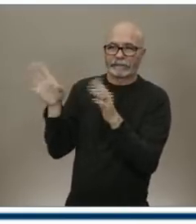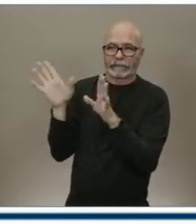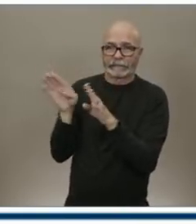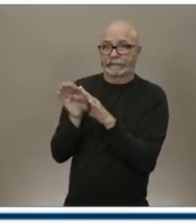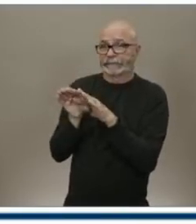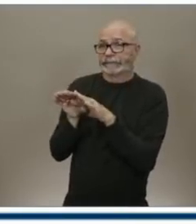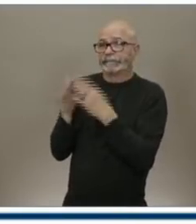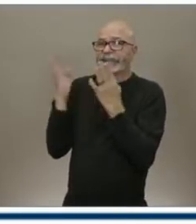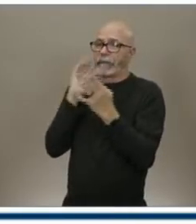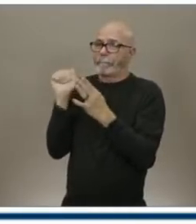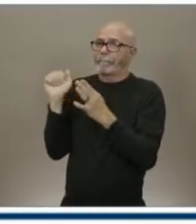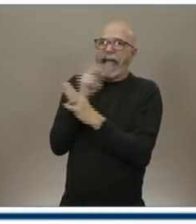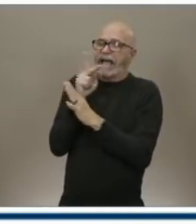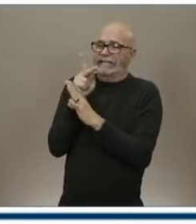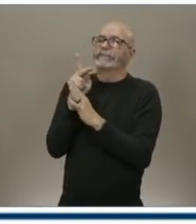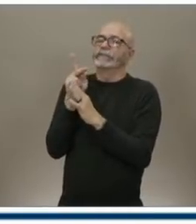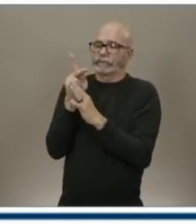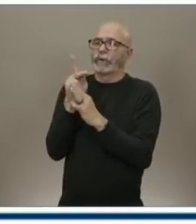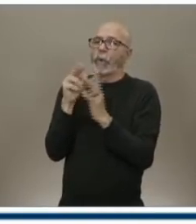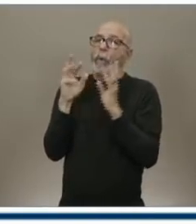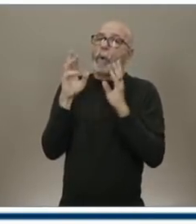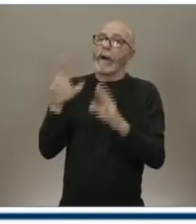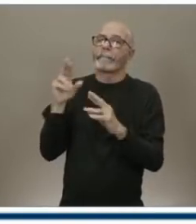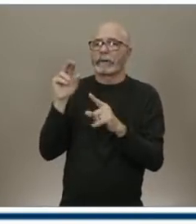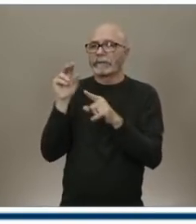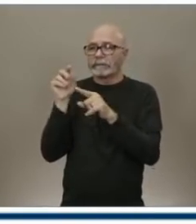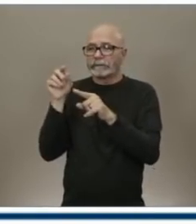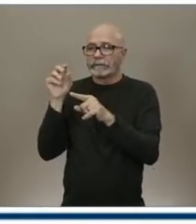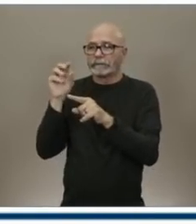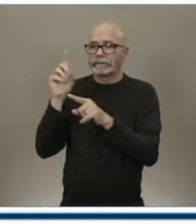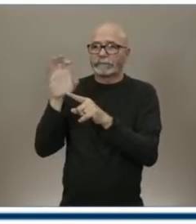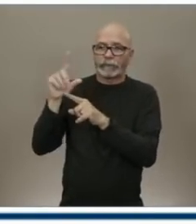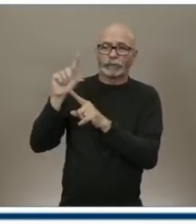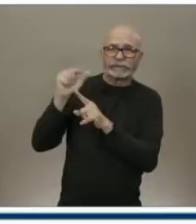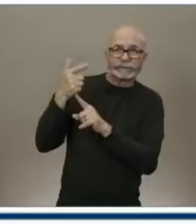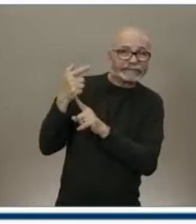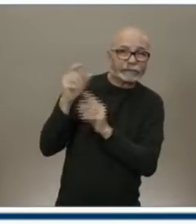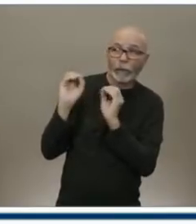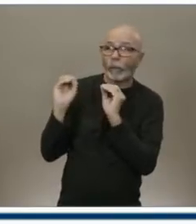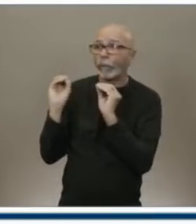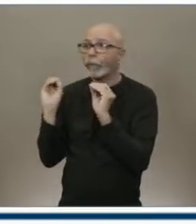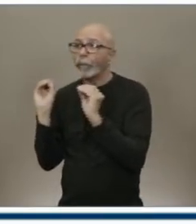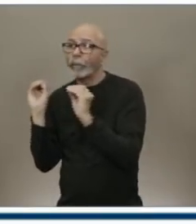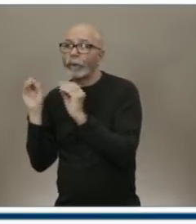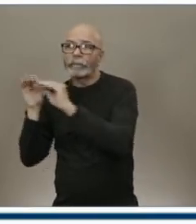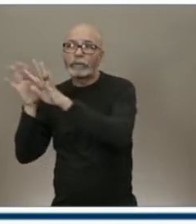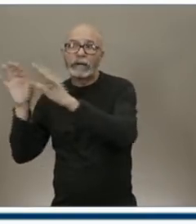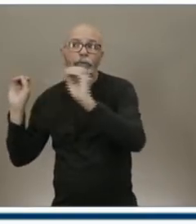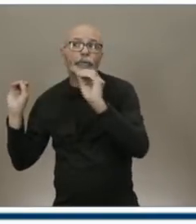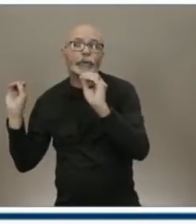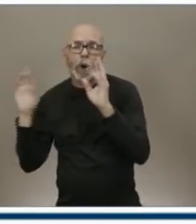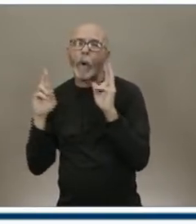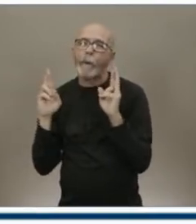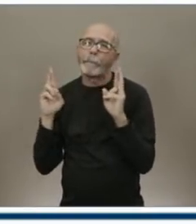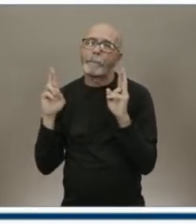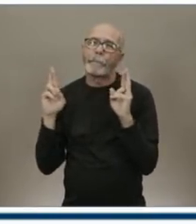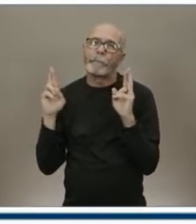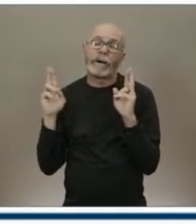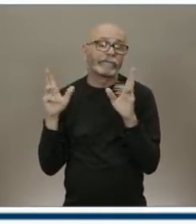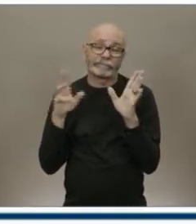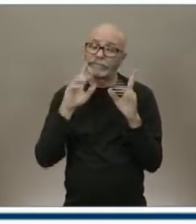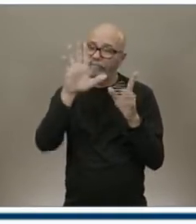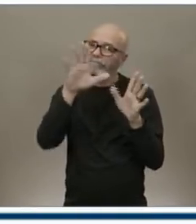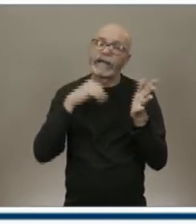get control of making sure that this hasn't spread out in the community, and the fact that we've done work. And I want to really give a shout out to